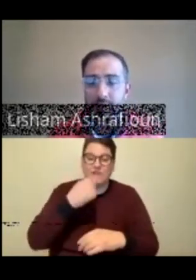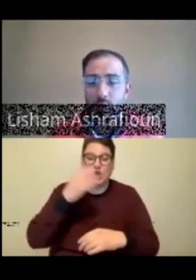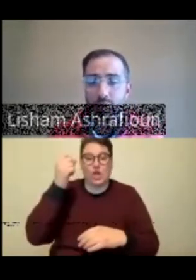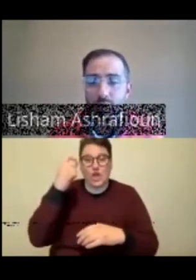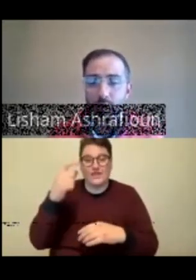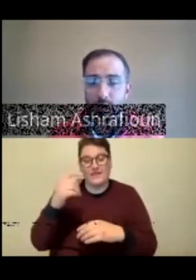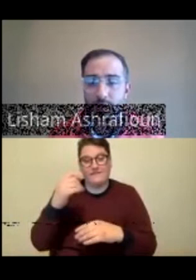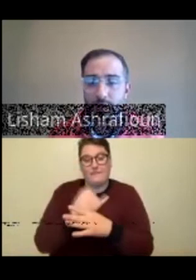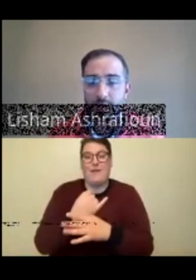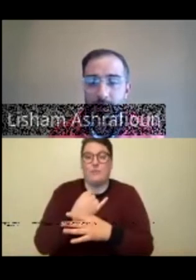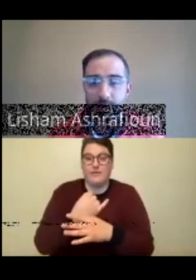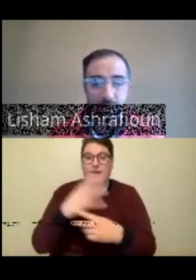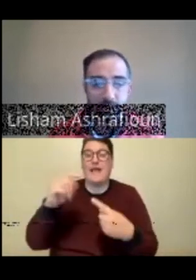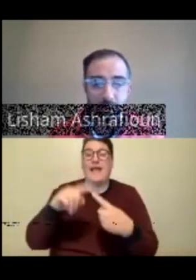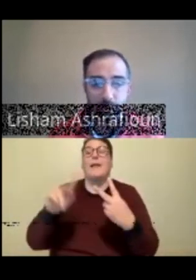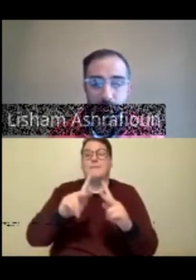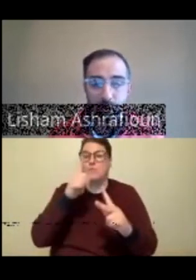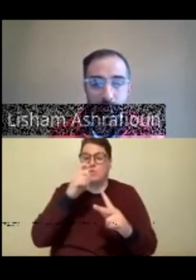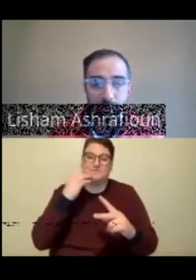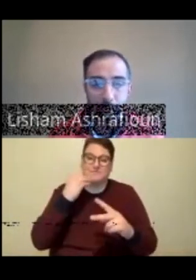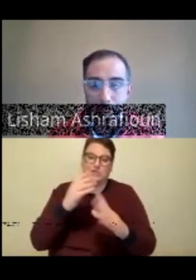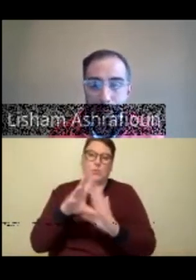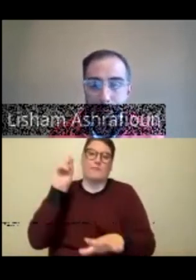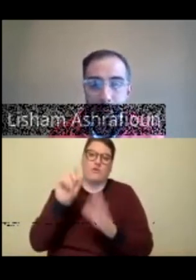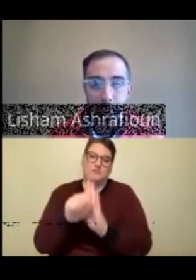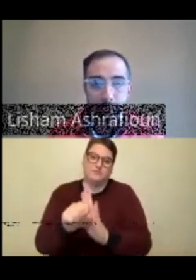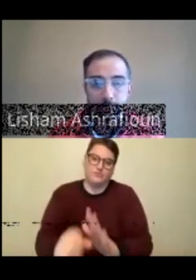and individuals who are currently experiencing severe withdrawal.